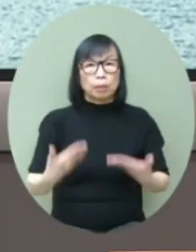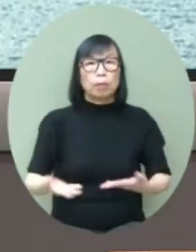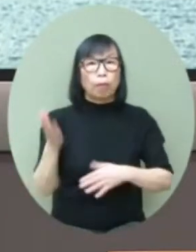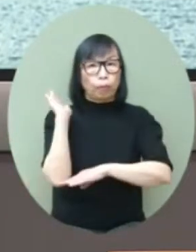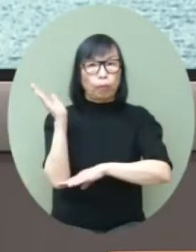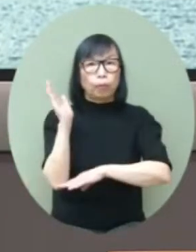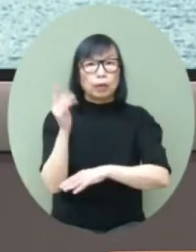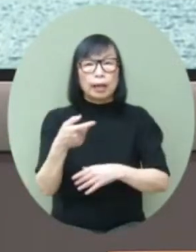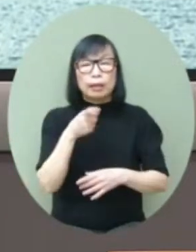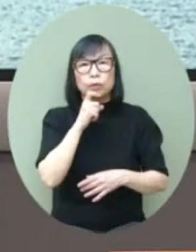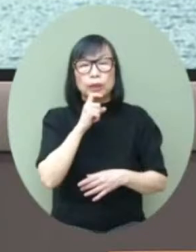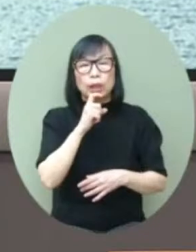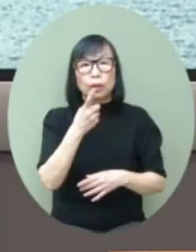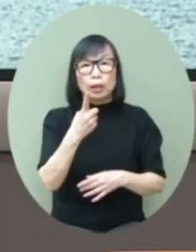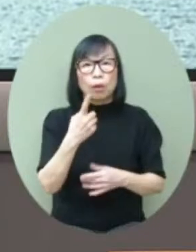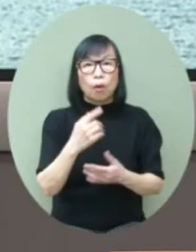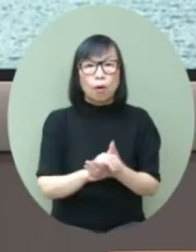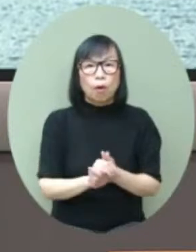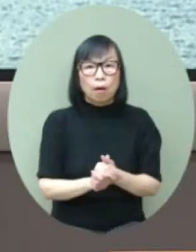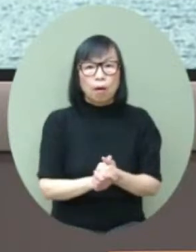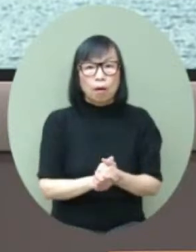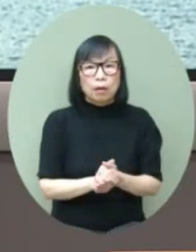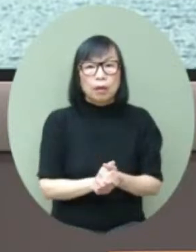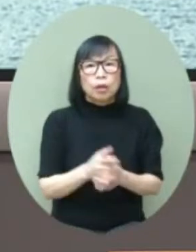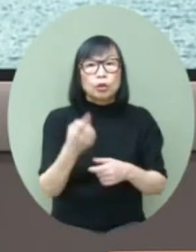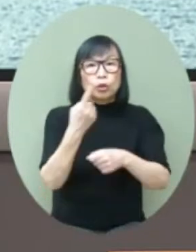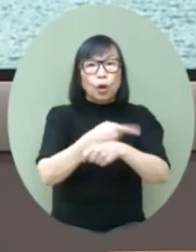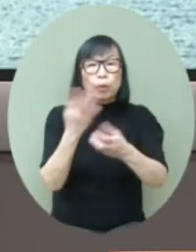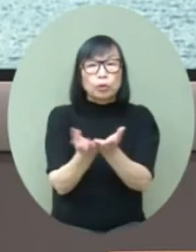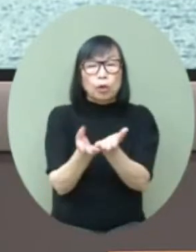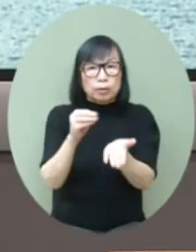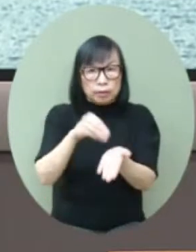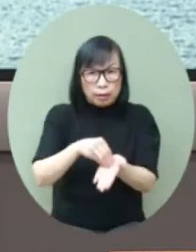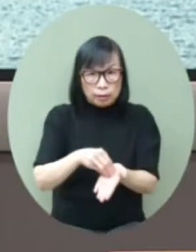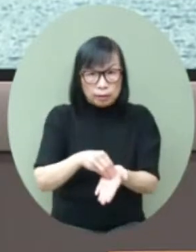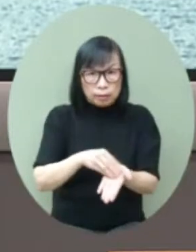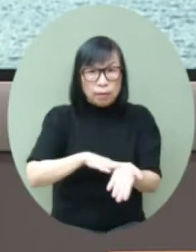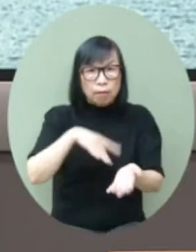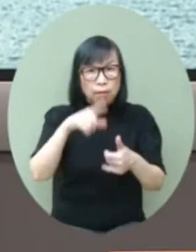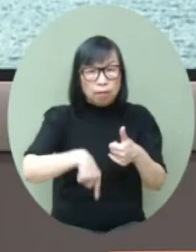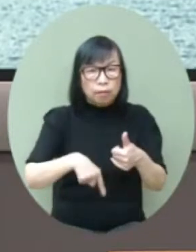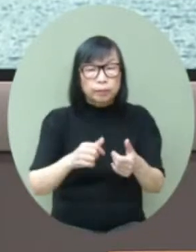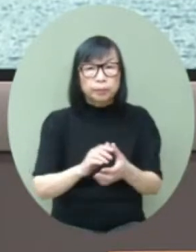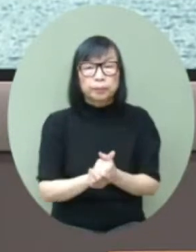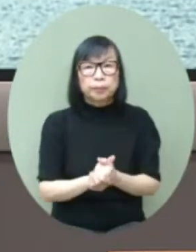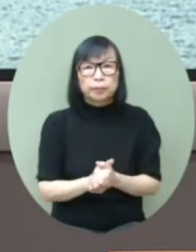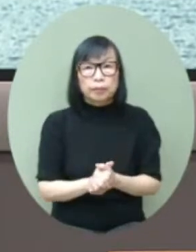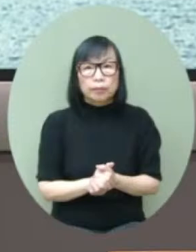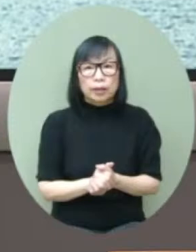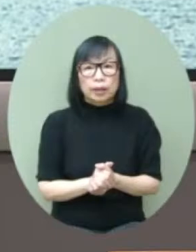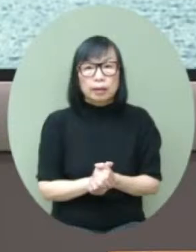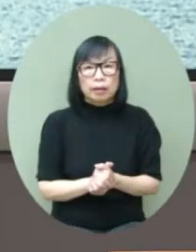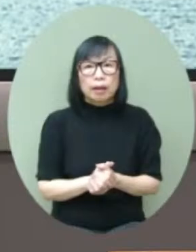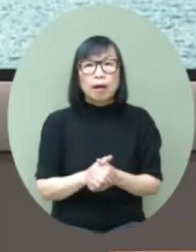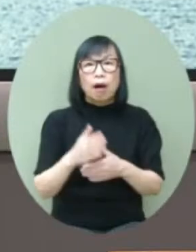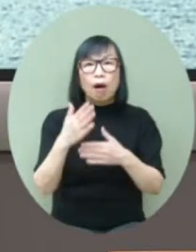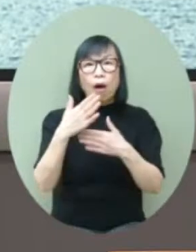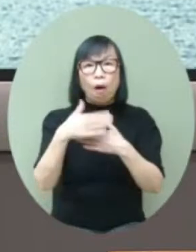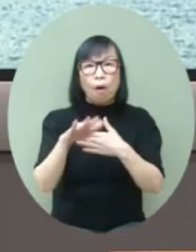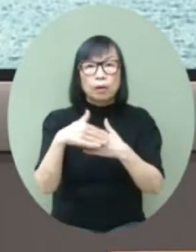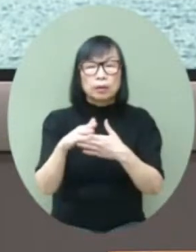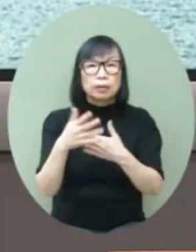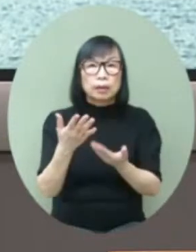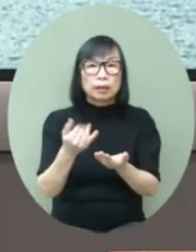infection. And also one more, on my way here, there is a preliminary positive case,